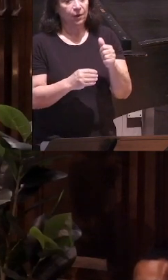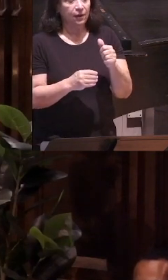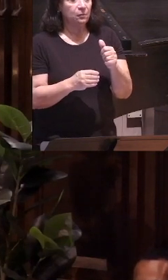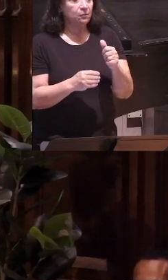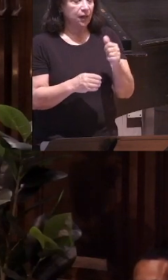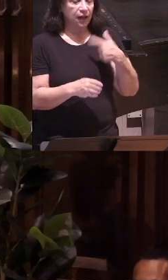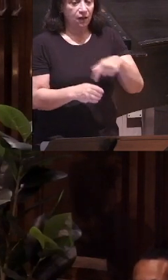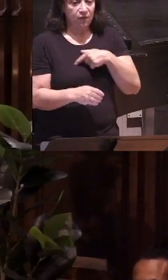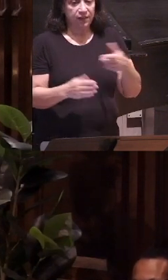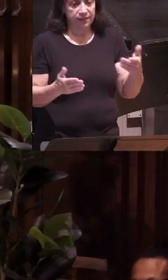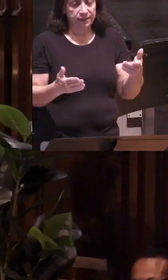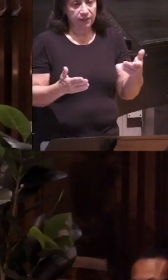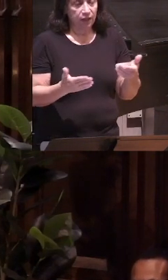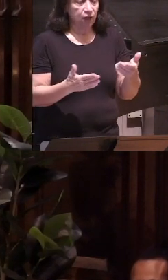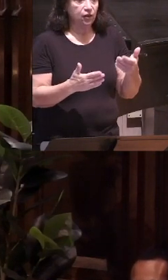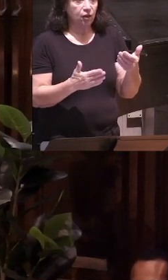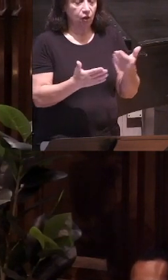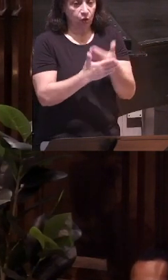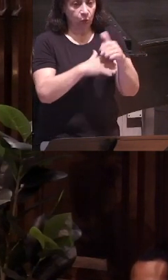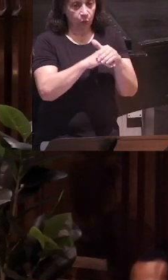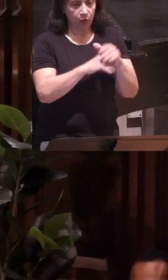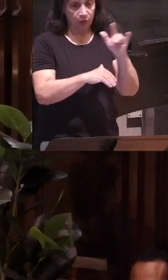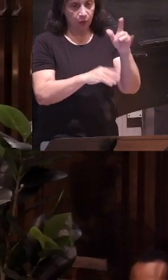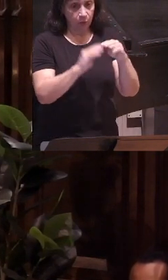Museum had with Earl.